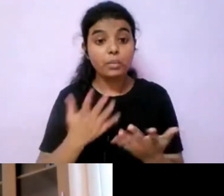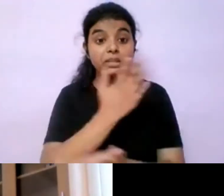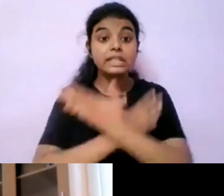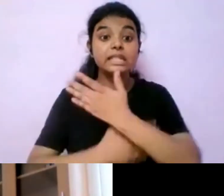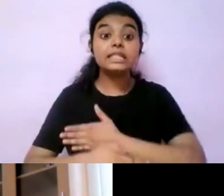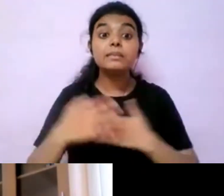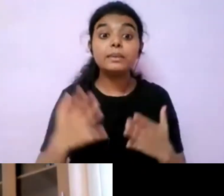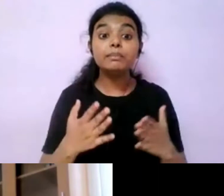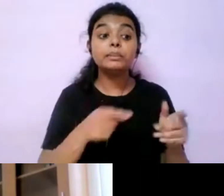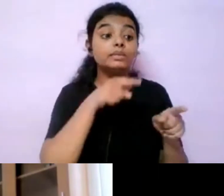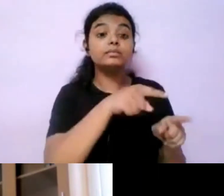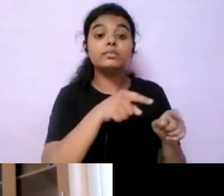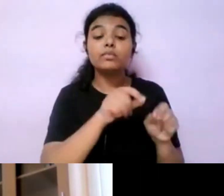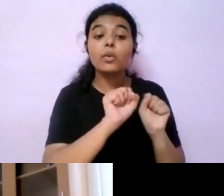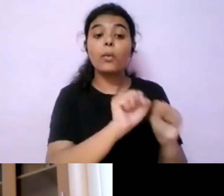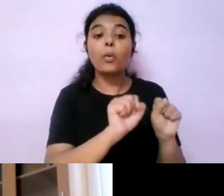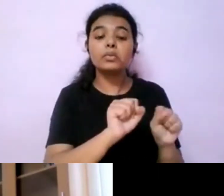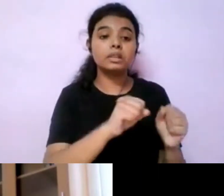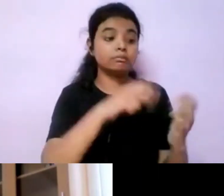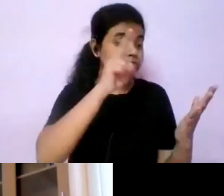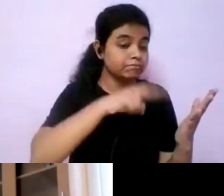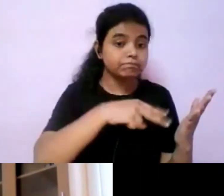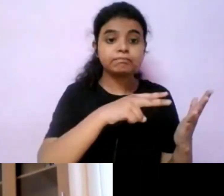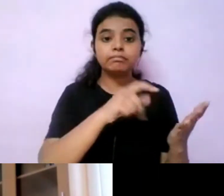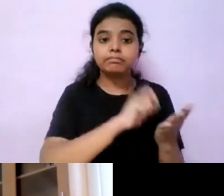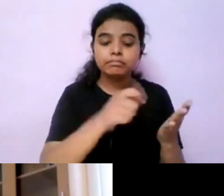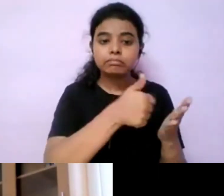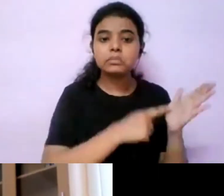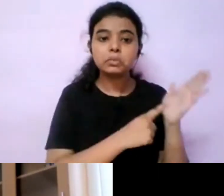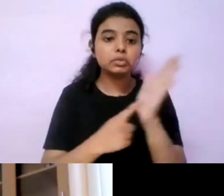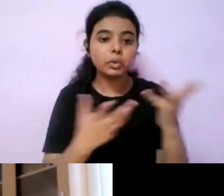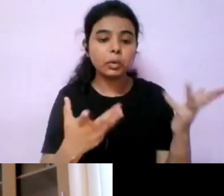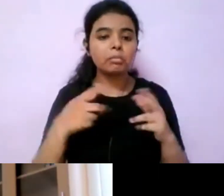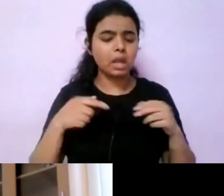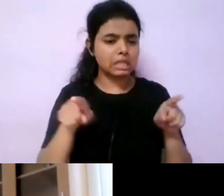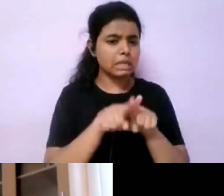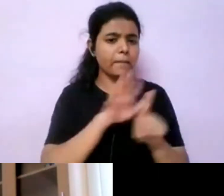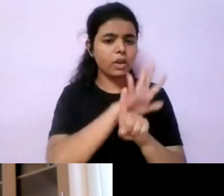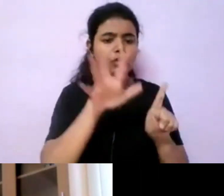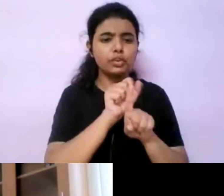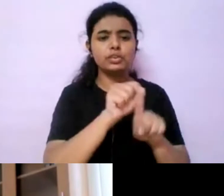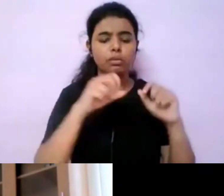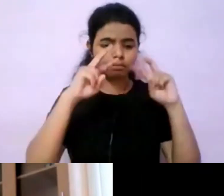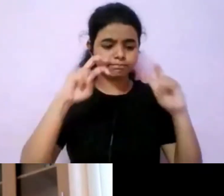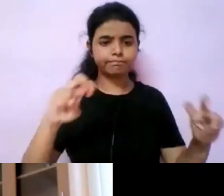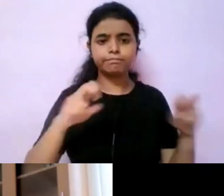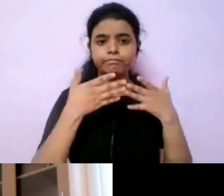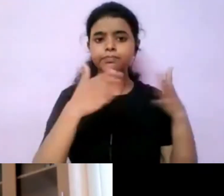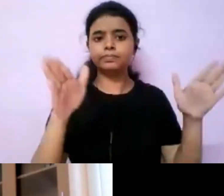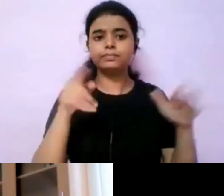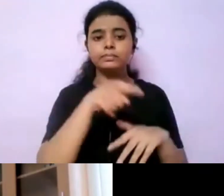people represented in literature, and that gives us a way of exploring the cultural stereotypes that disabled